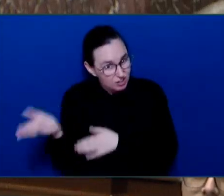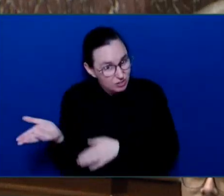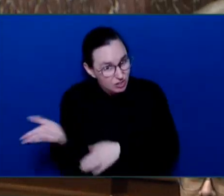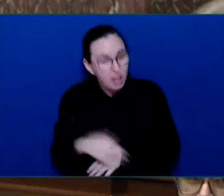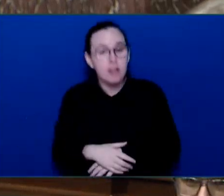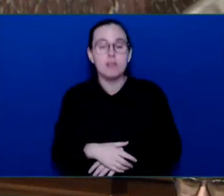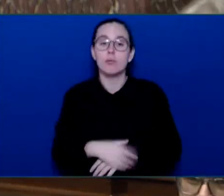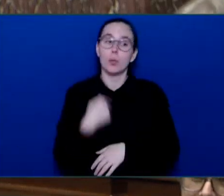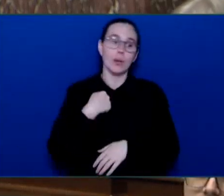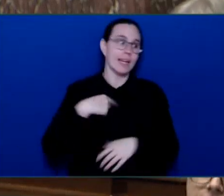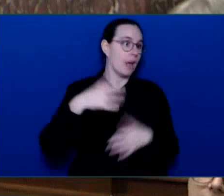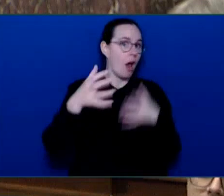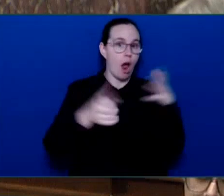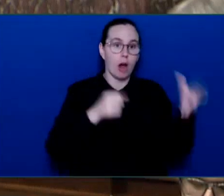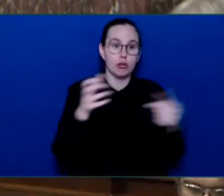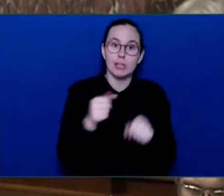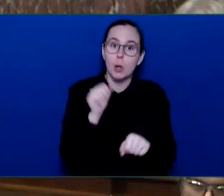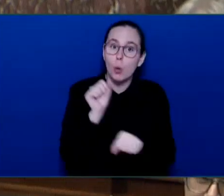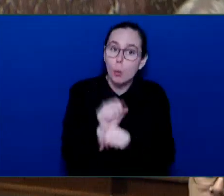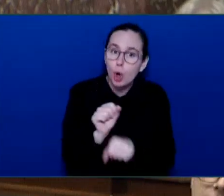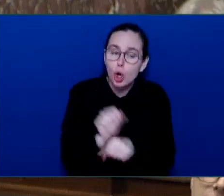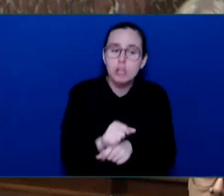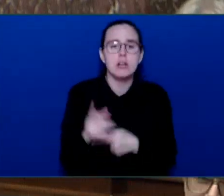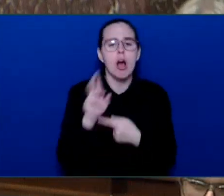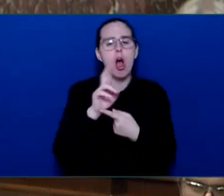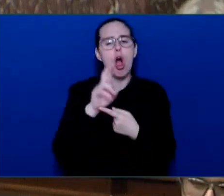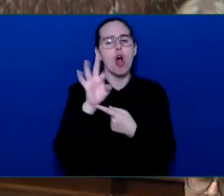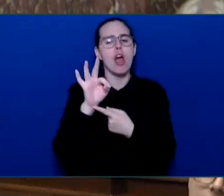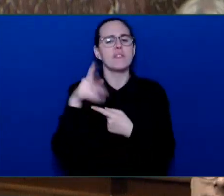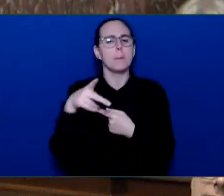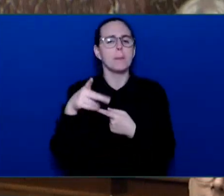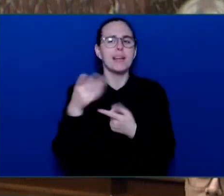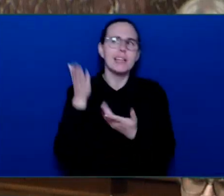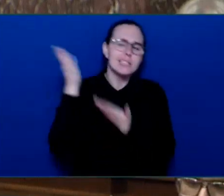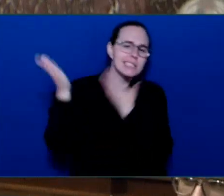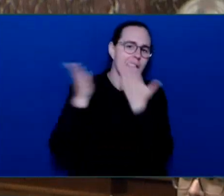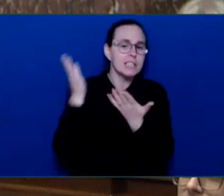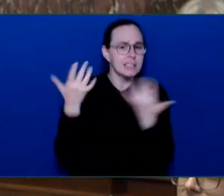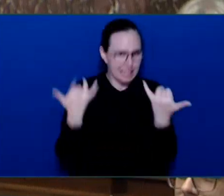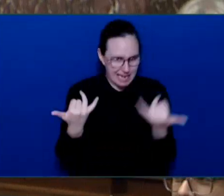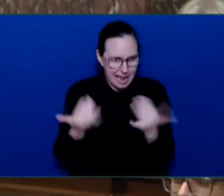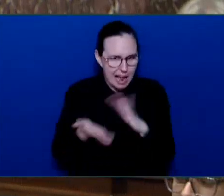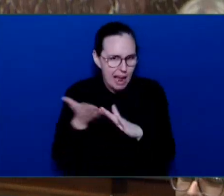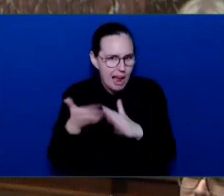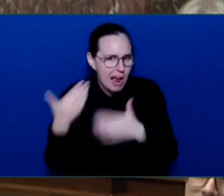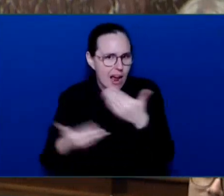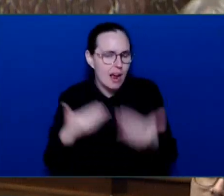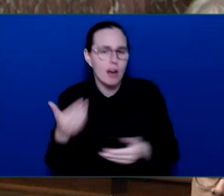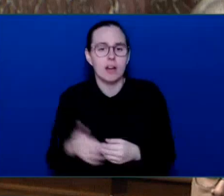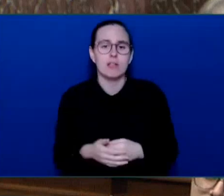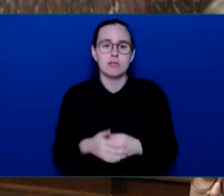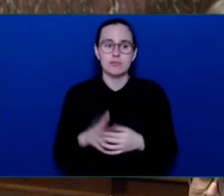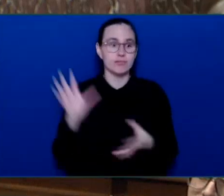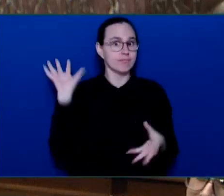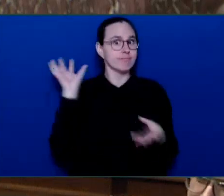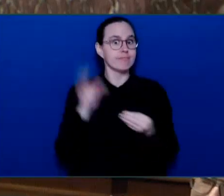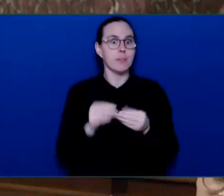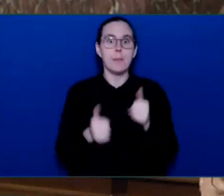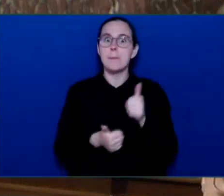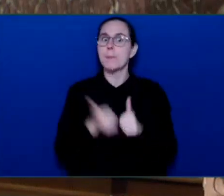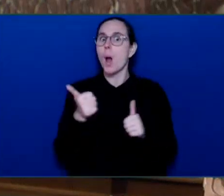is going to be, Mr. Speaker, the most exciting mass transit project in decades in British Columbia. It is going to...